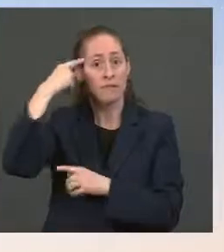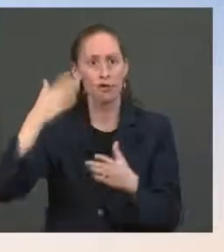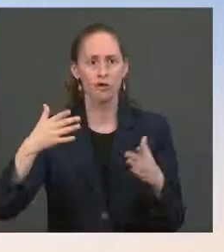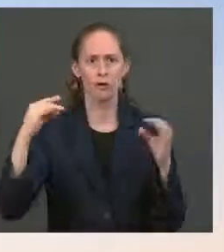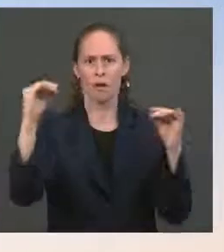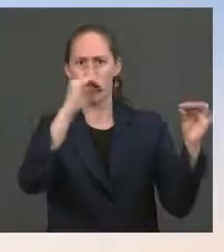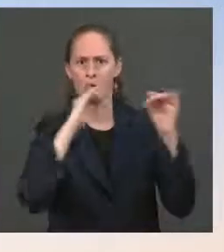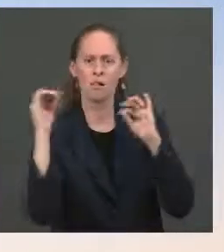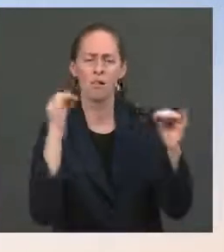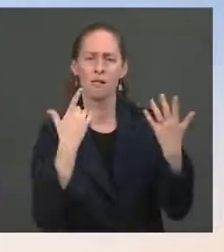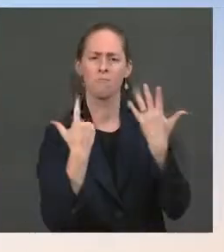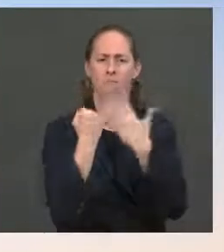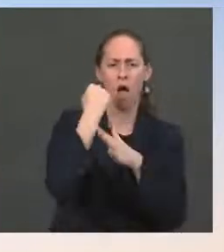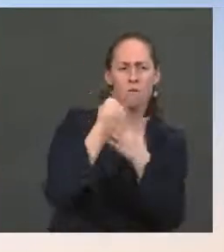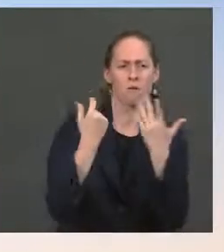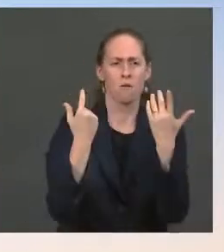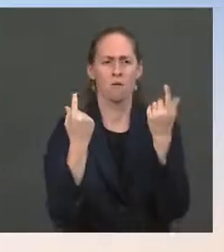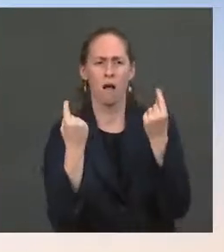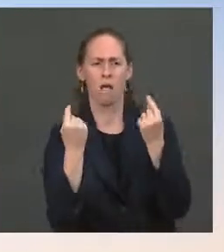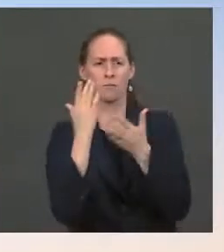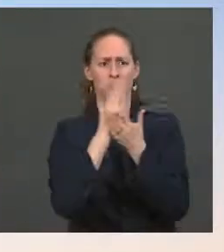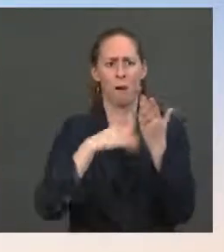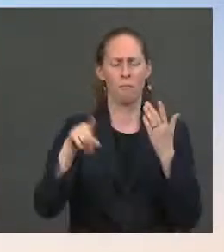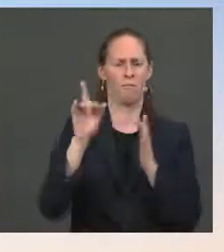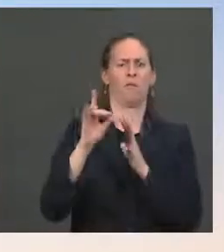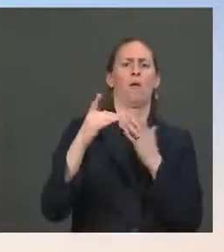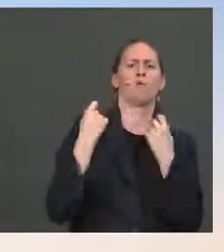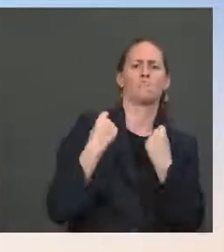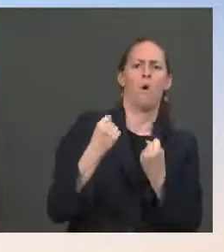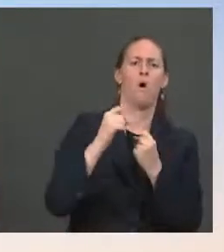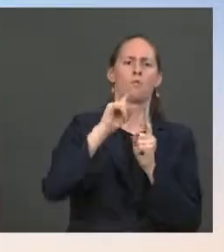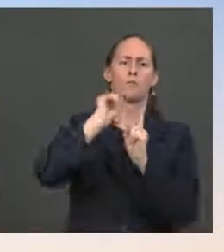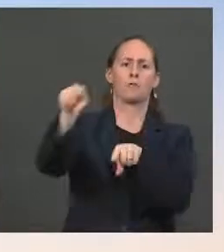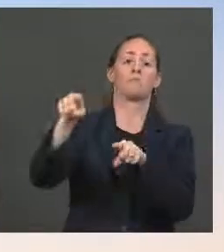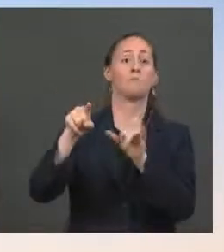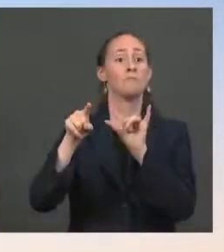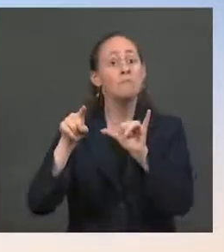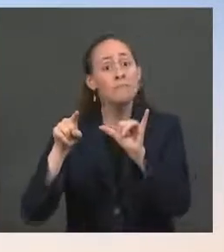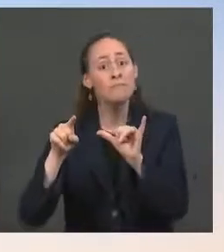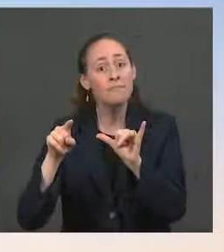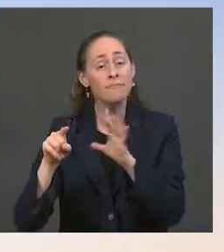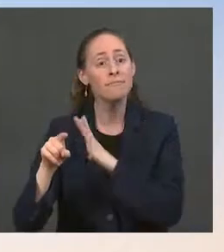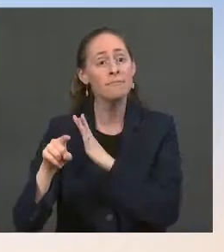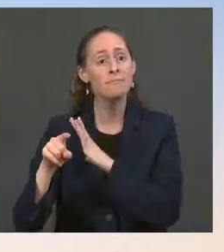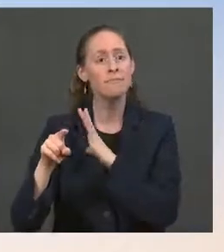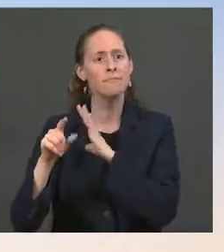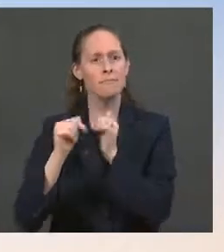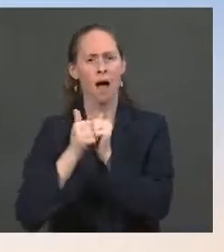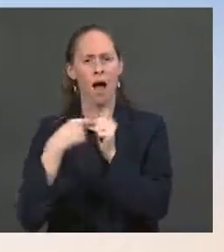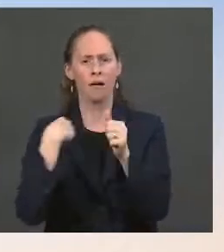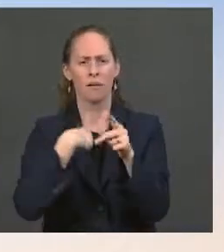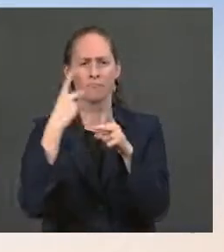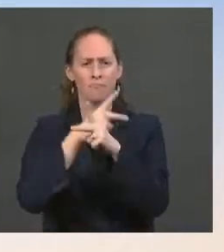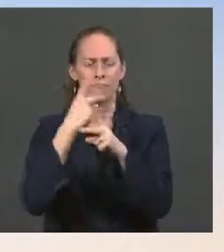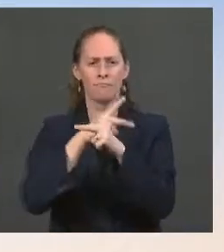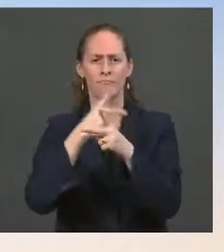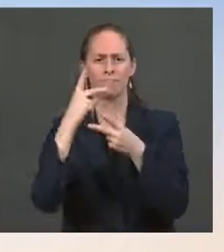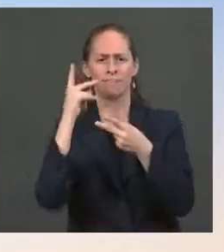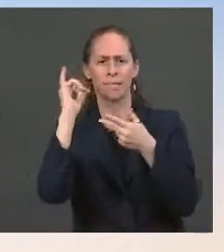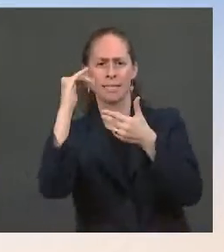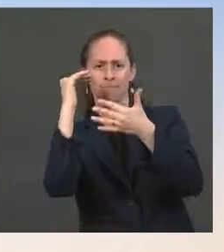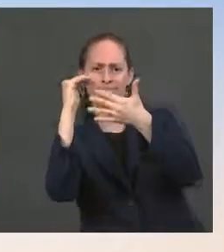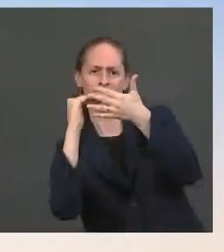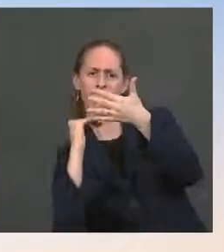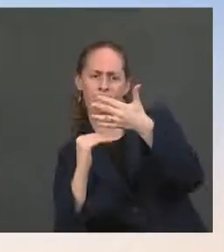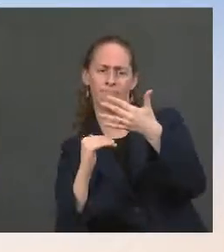with strong emotion, good for them because they're passionate about what these issues are, how these packages could fundamentally change